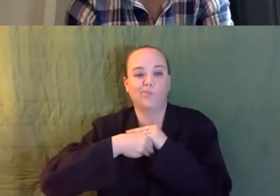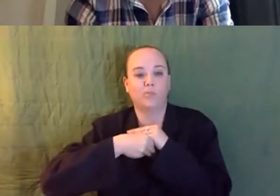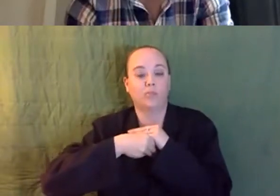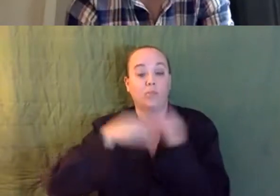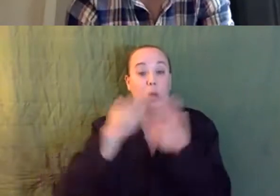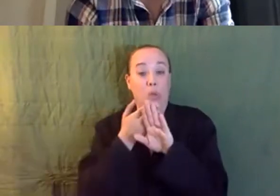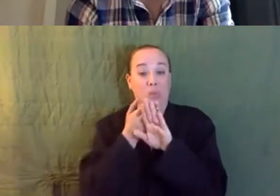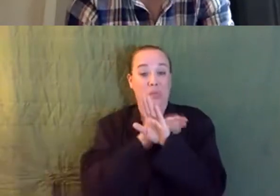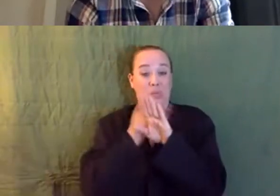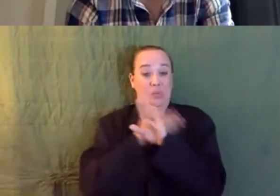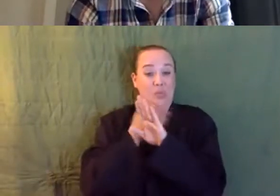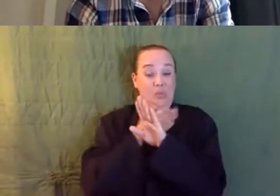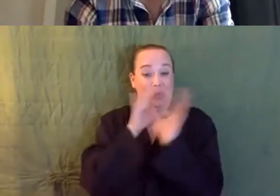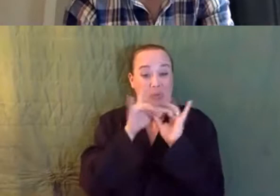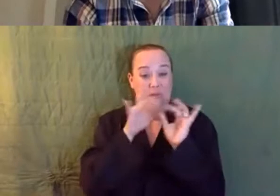preamble to this next question.